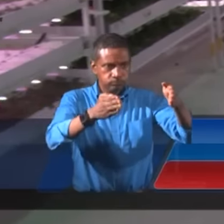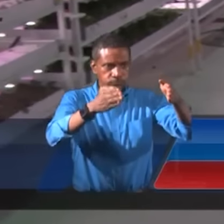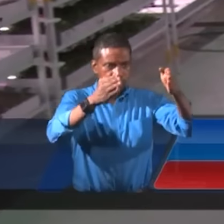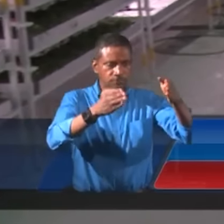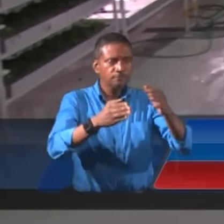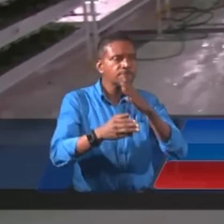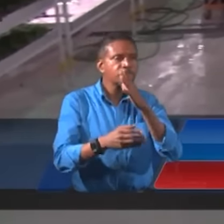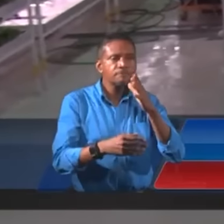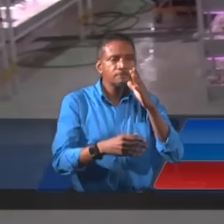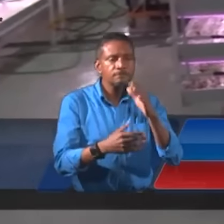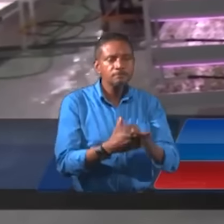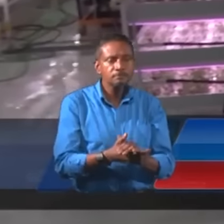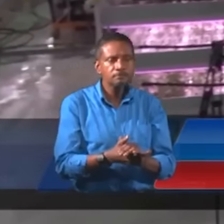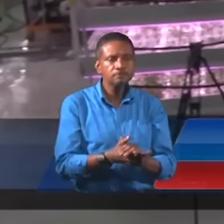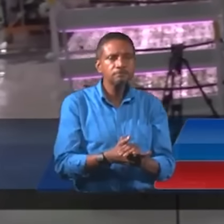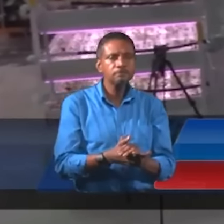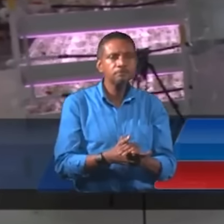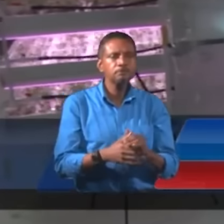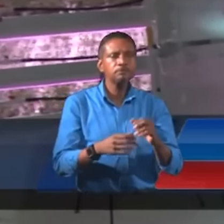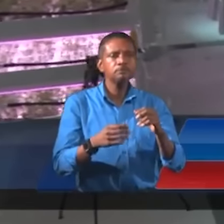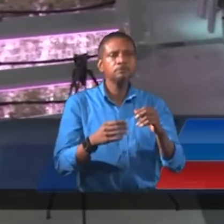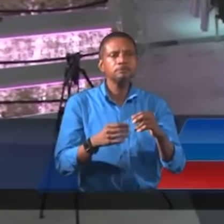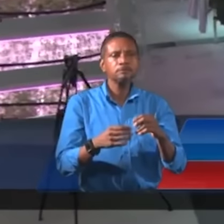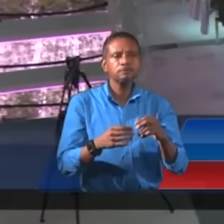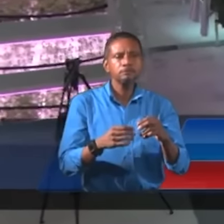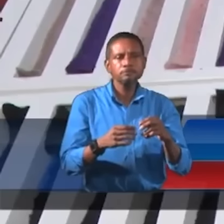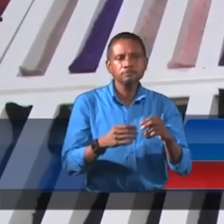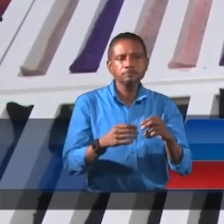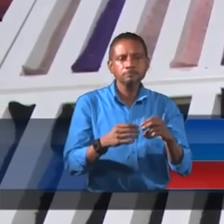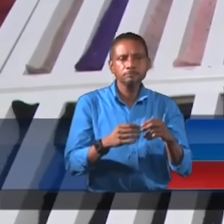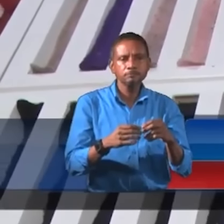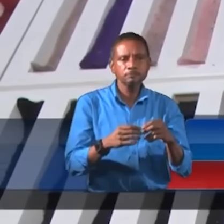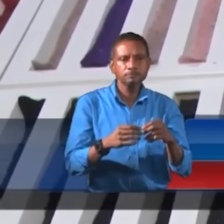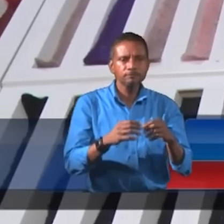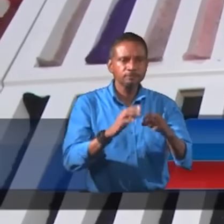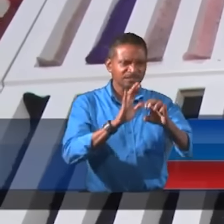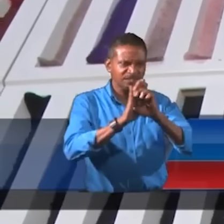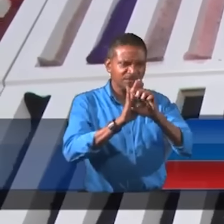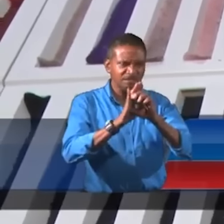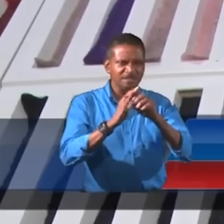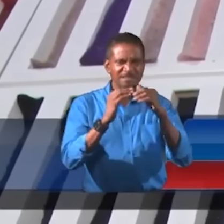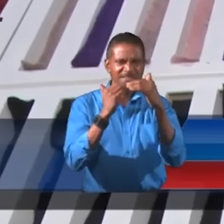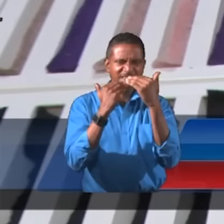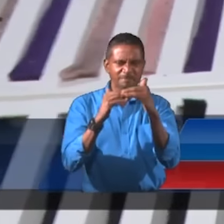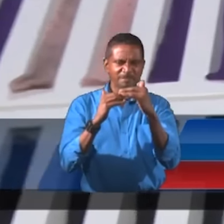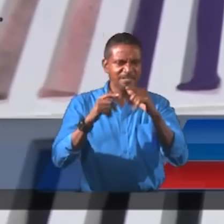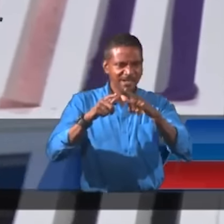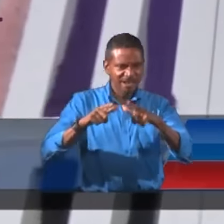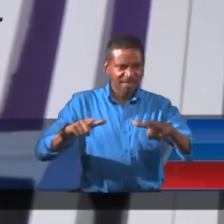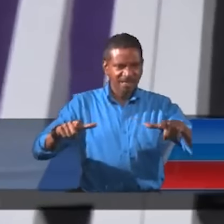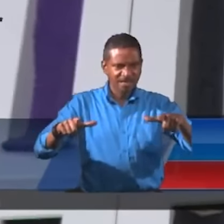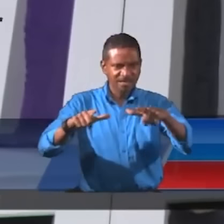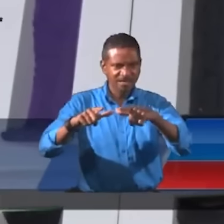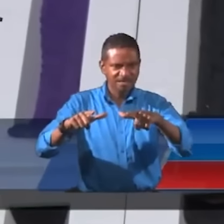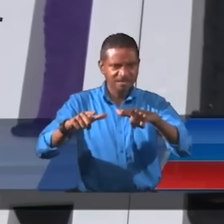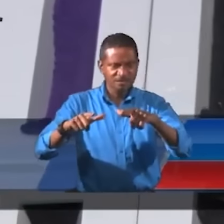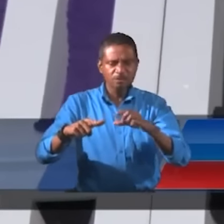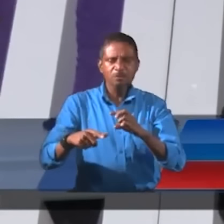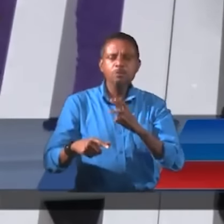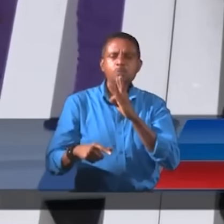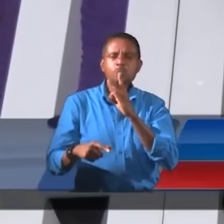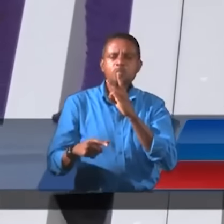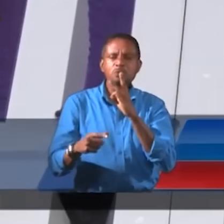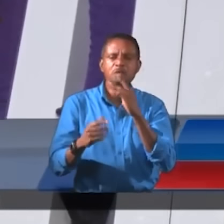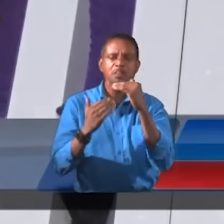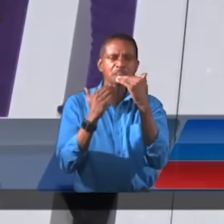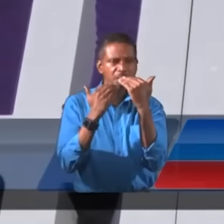the challenges faced by traditional agriculture, such as limited land availability, water scarcity, and